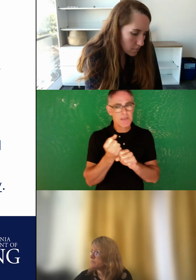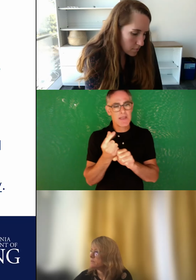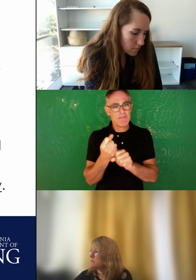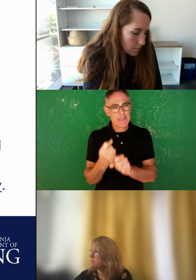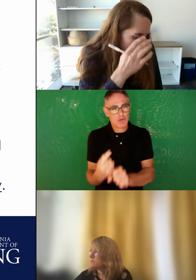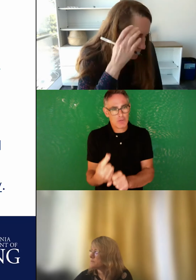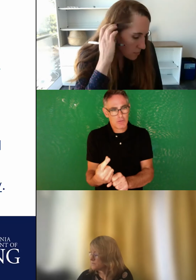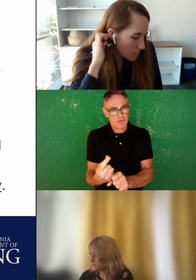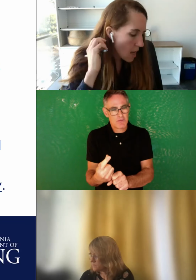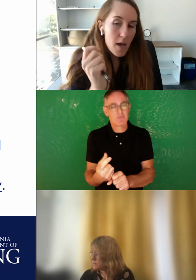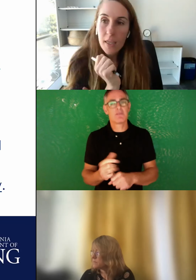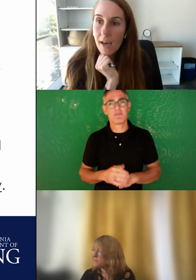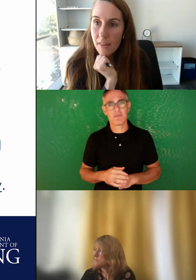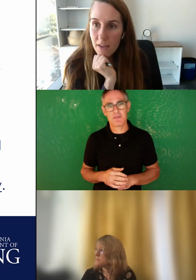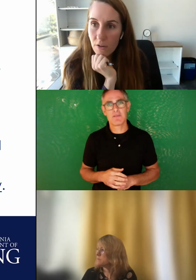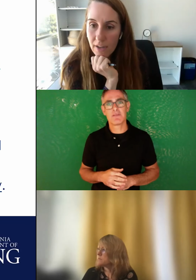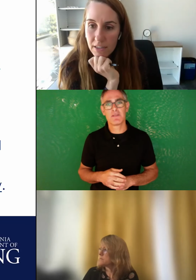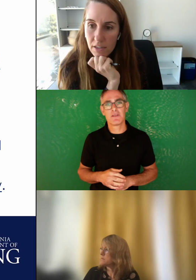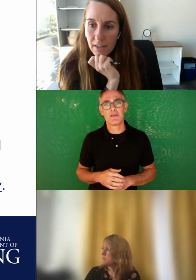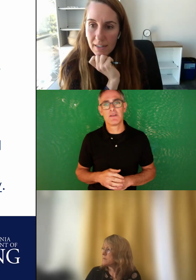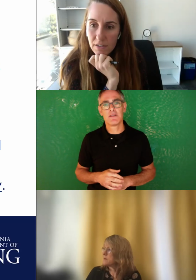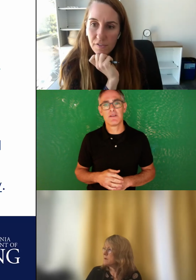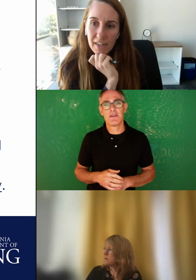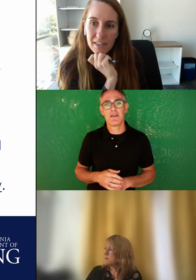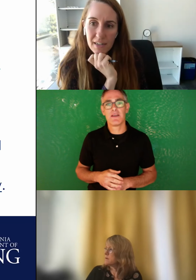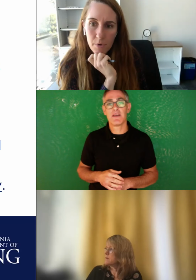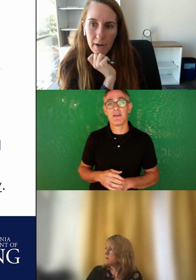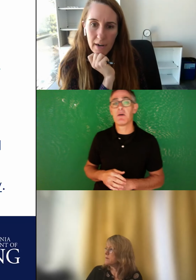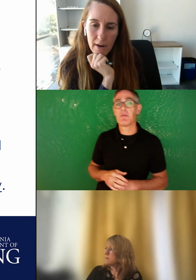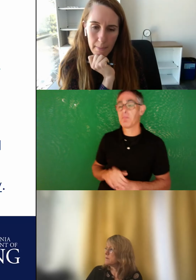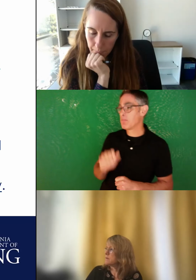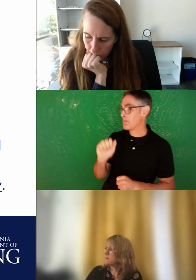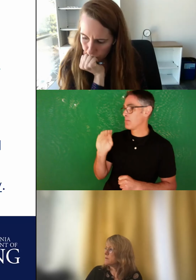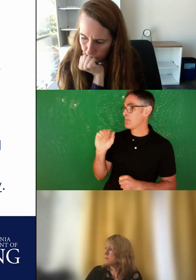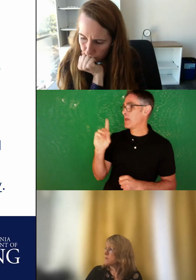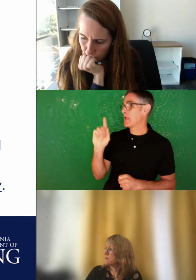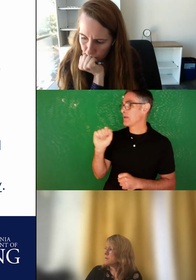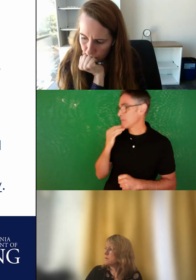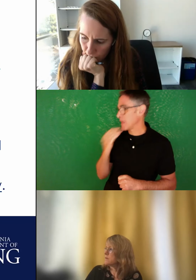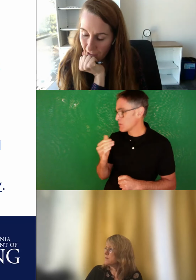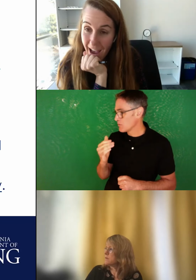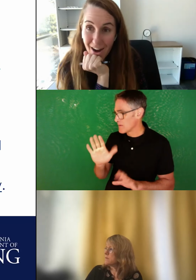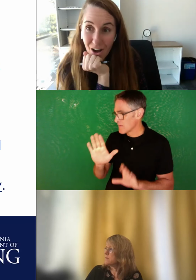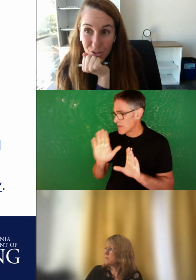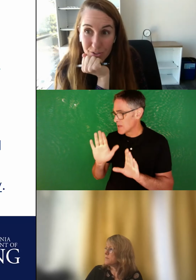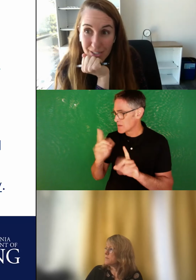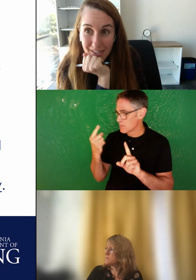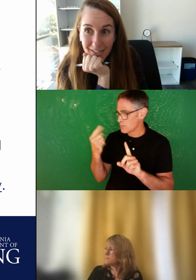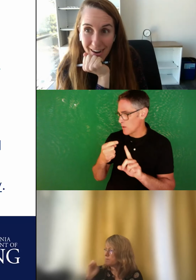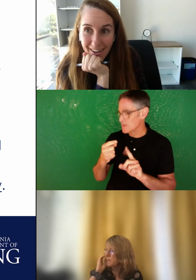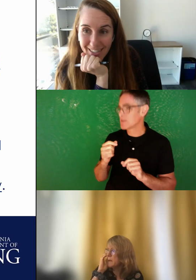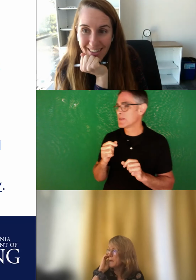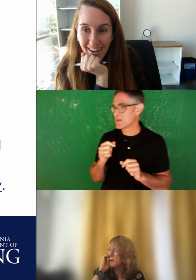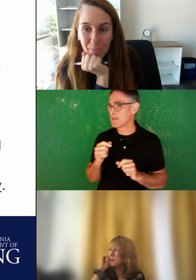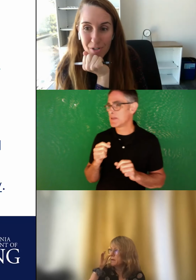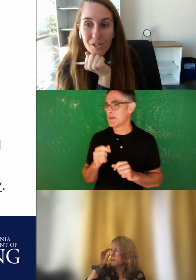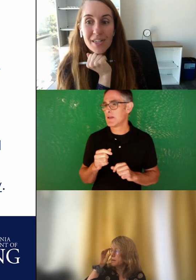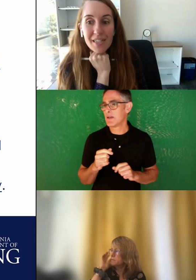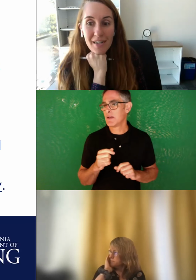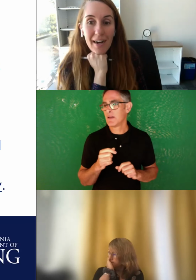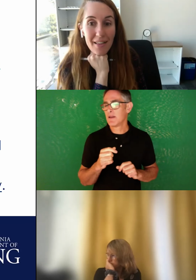Mm. Yeah, thank you. That's a fantastic point. And I'll use